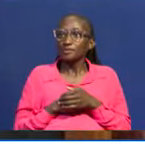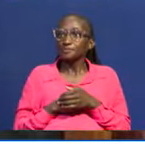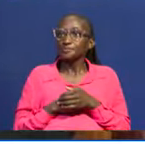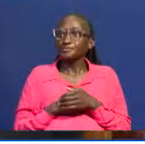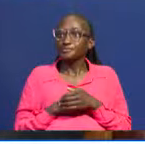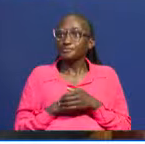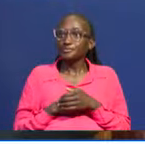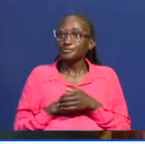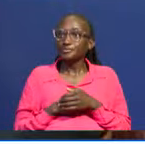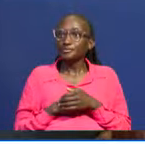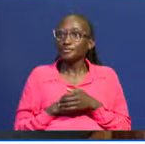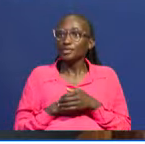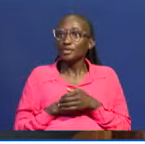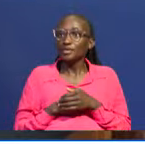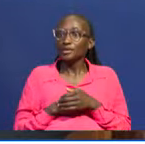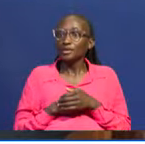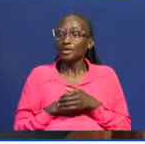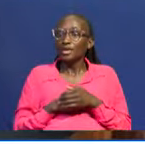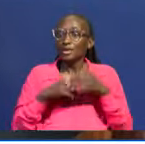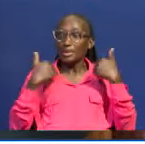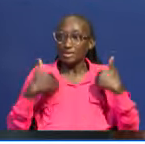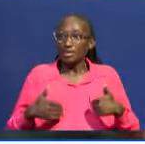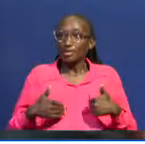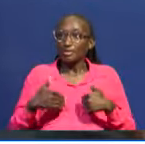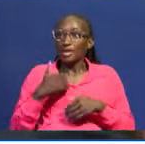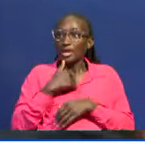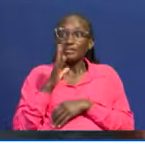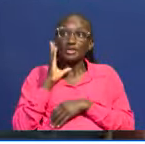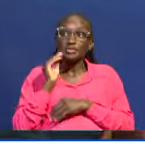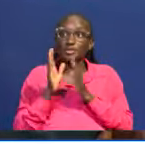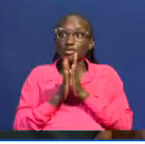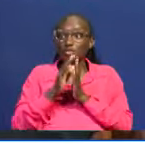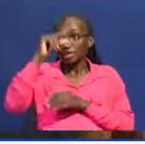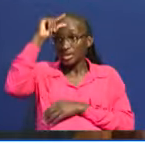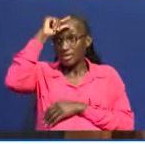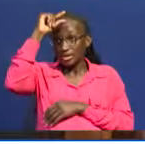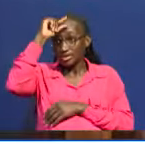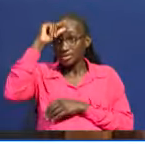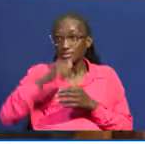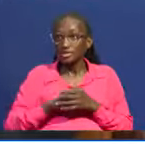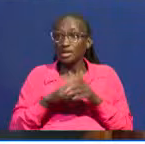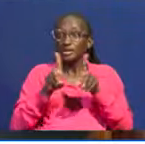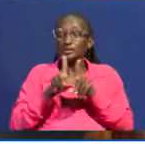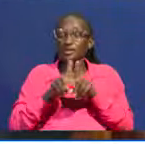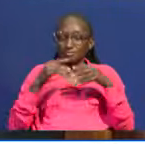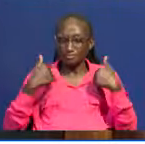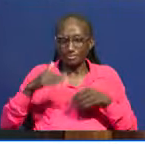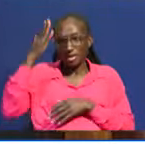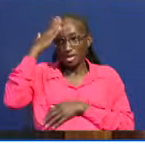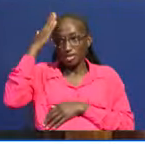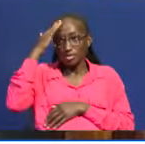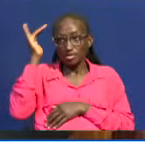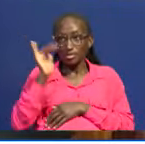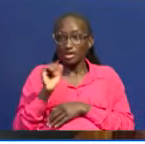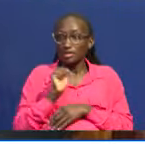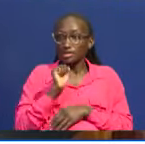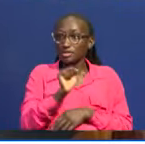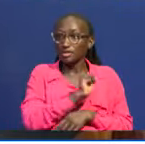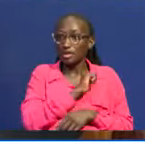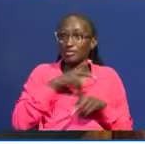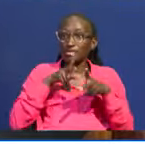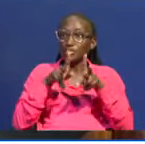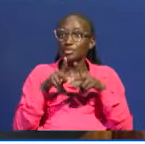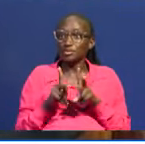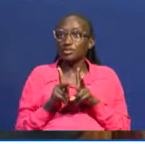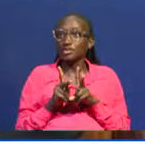and with a lot of enthusiasm in matters governance, I also know that this Senate has an